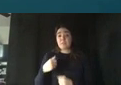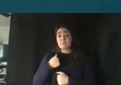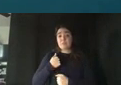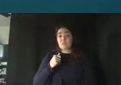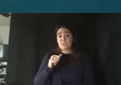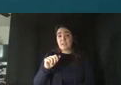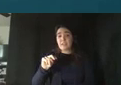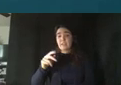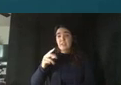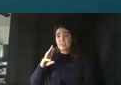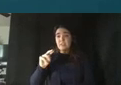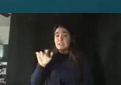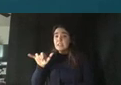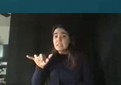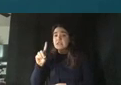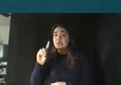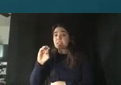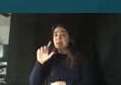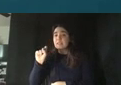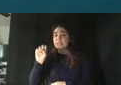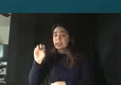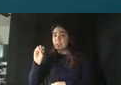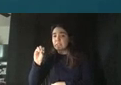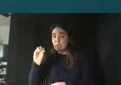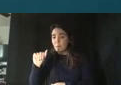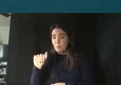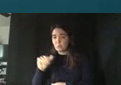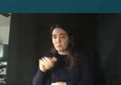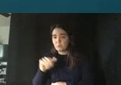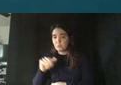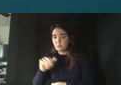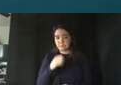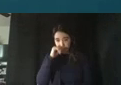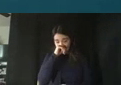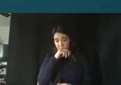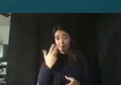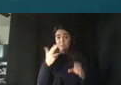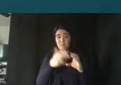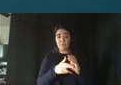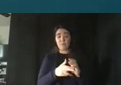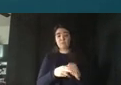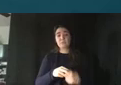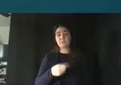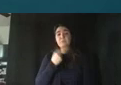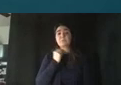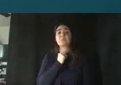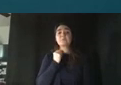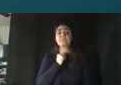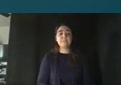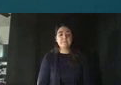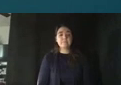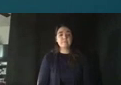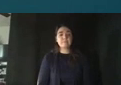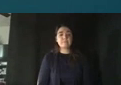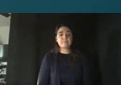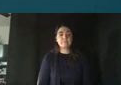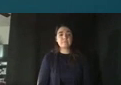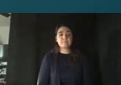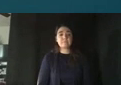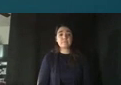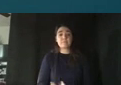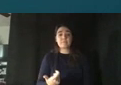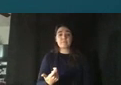with the Marines on what was called the most dangerous mission in NATO at the time. We were told we were going to jump off